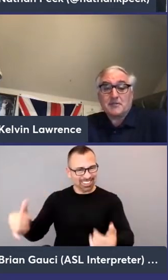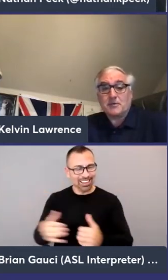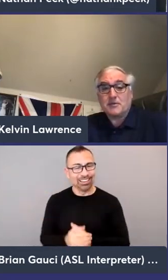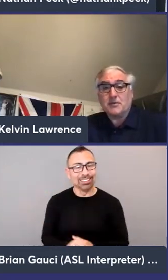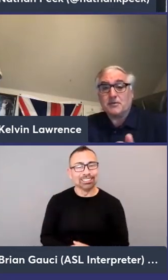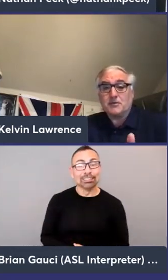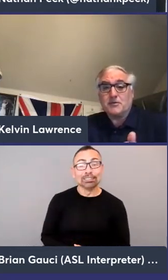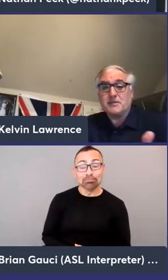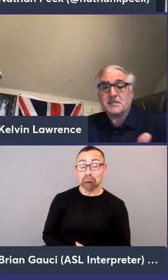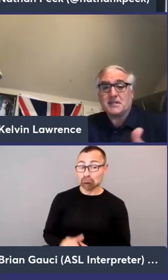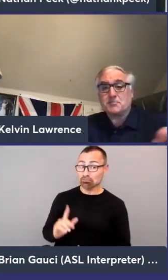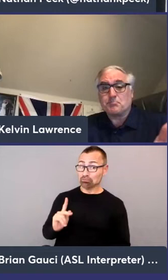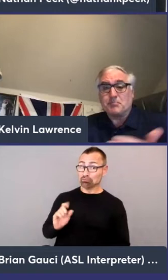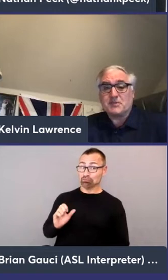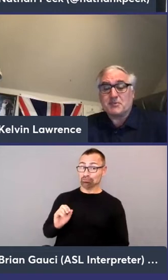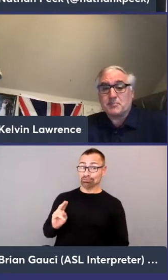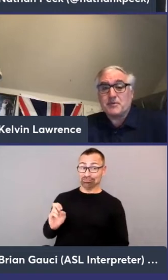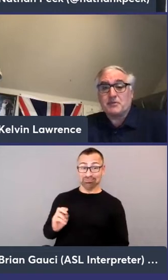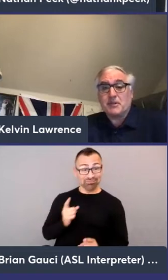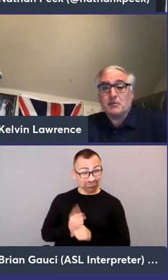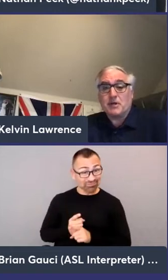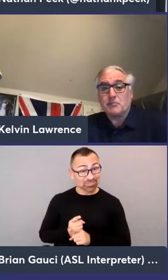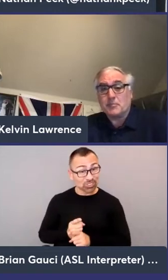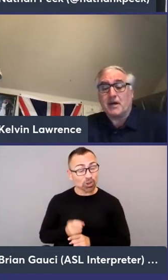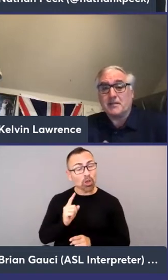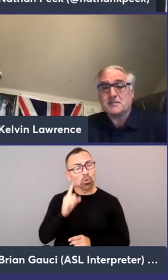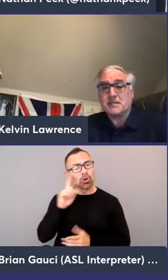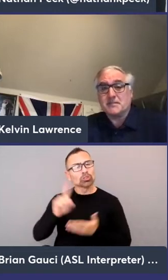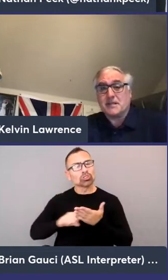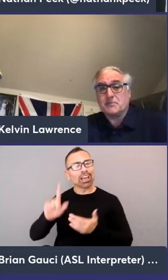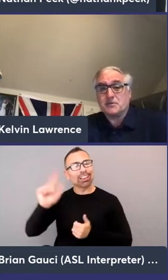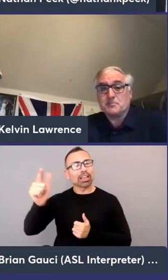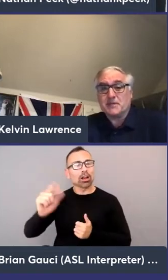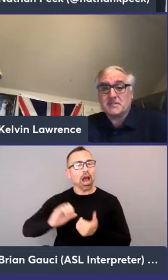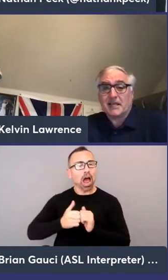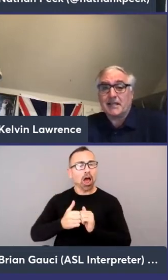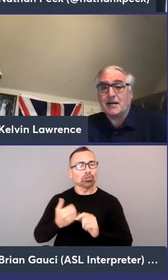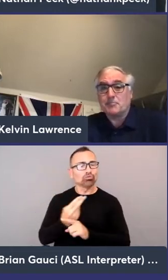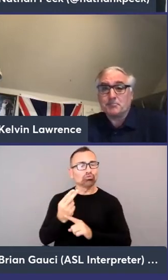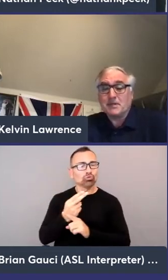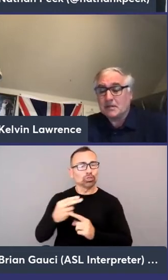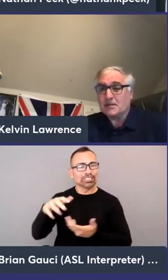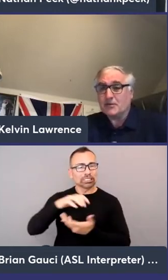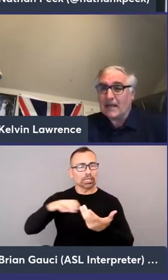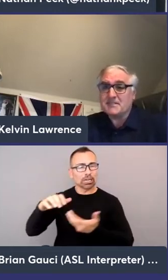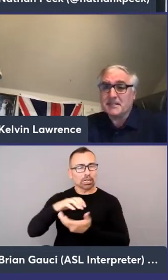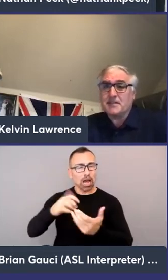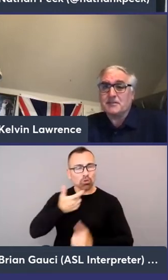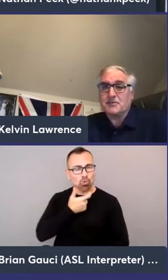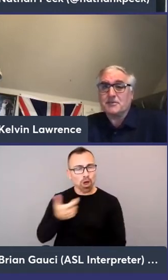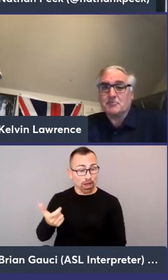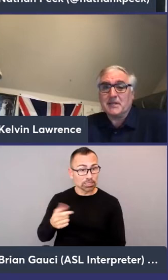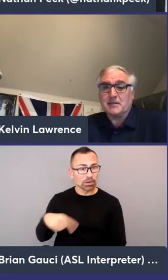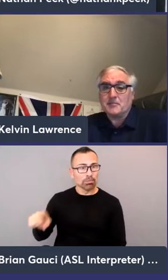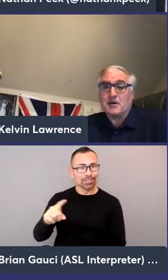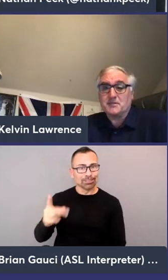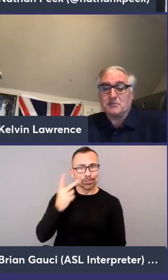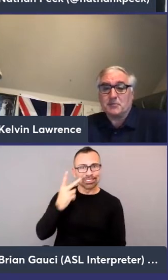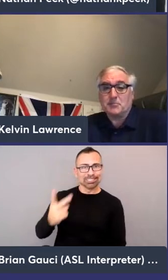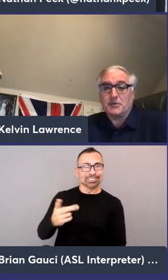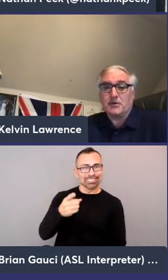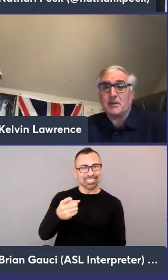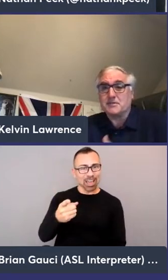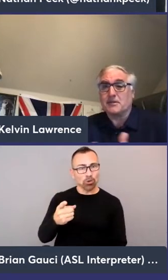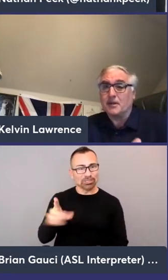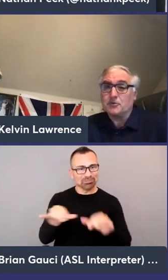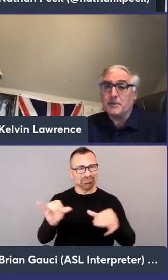minute, and you can see it's responding really well. But behind the scenes, Neptune's been scaling up, as needed to meet the demands that we've